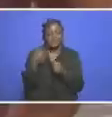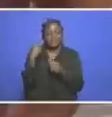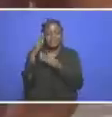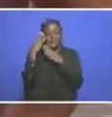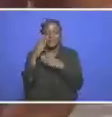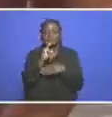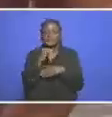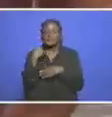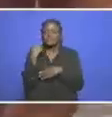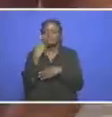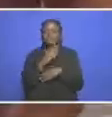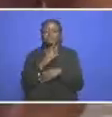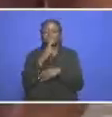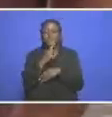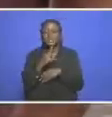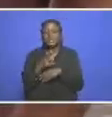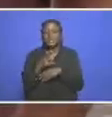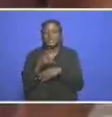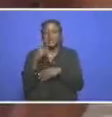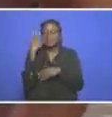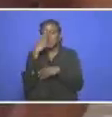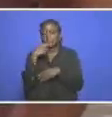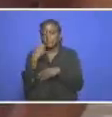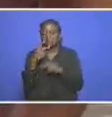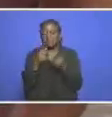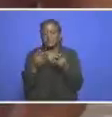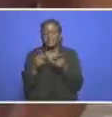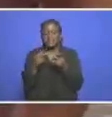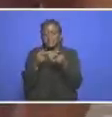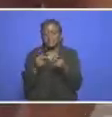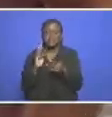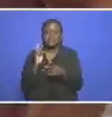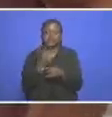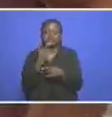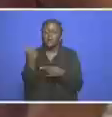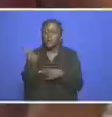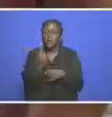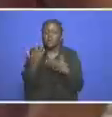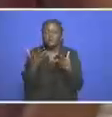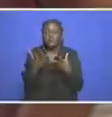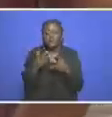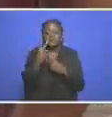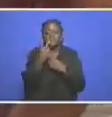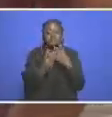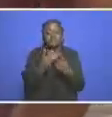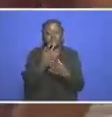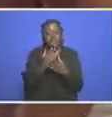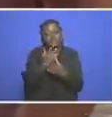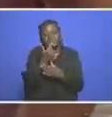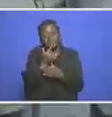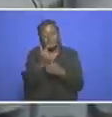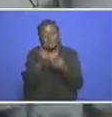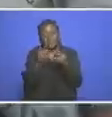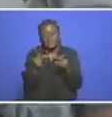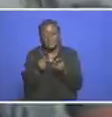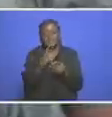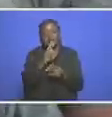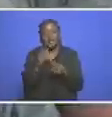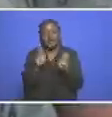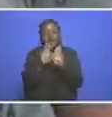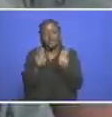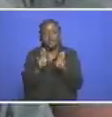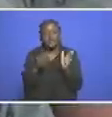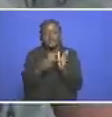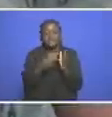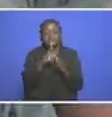beautiful place. That's a place we always wanted to visit for sure. And it's part of the few places that are open. It has been like